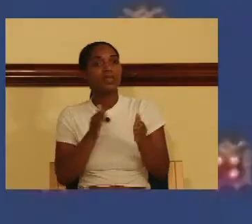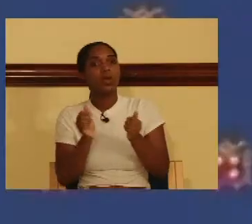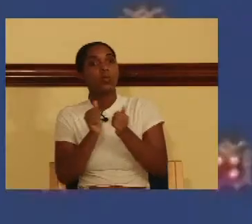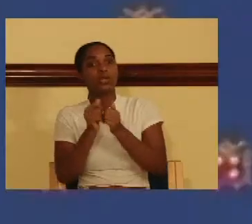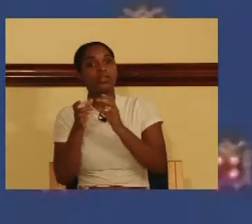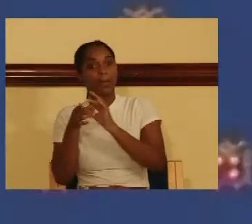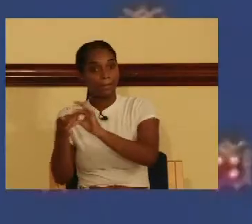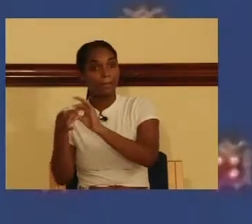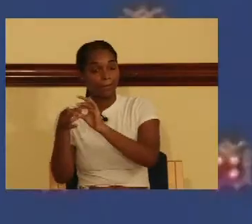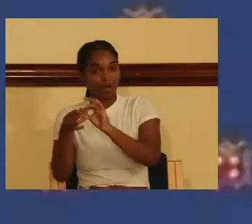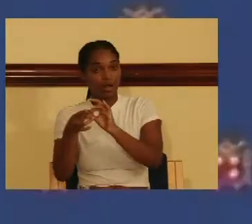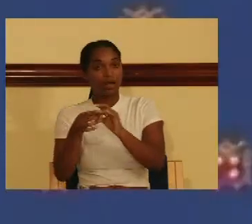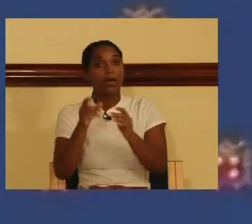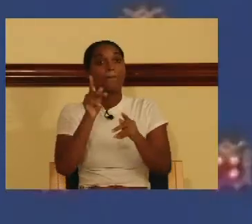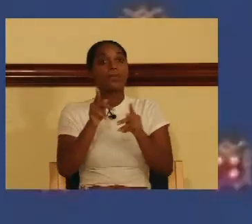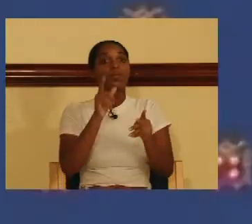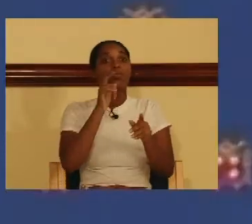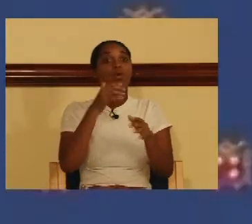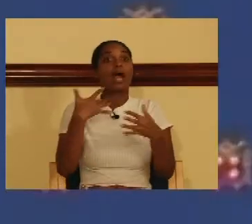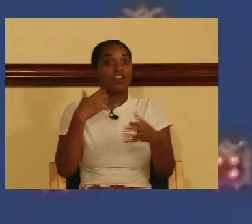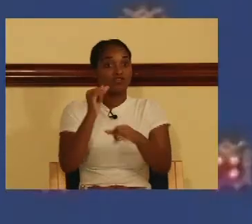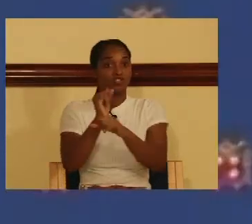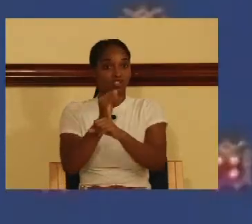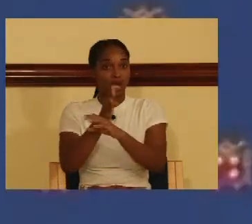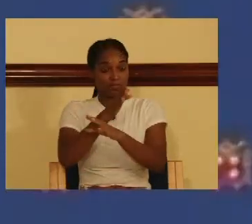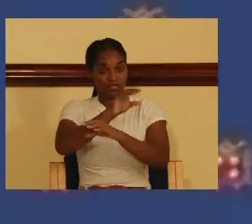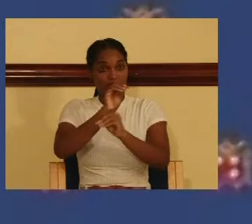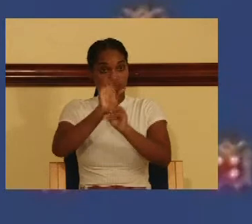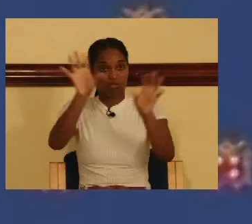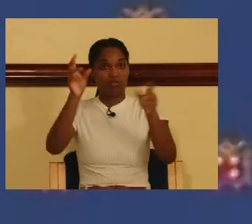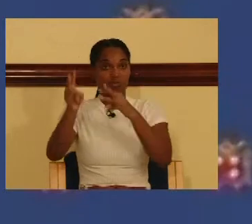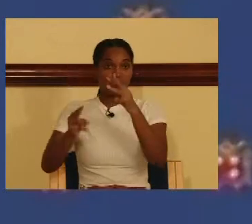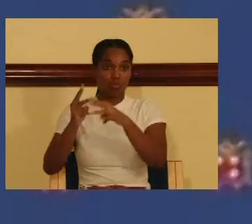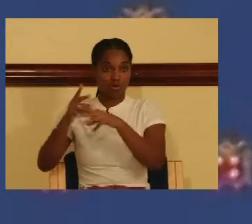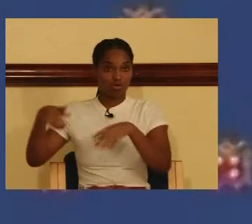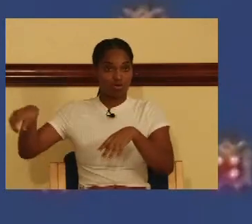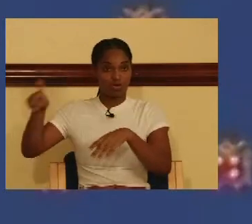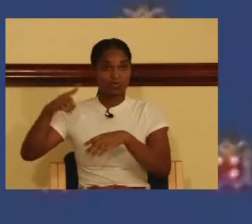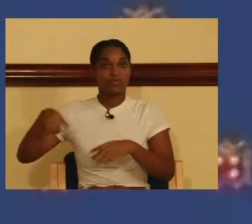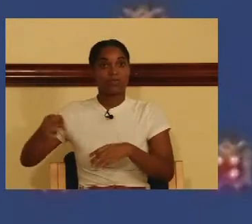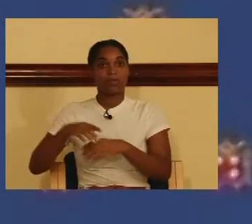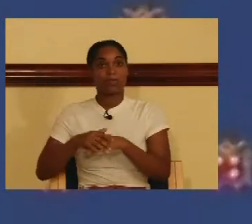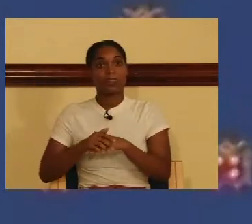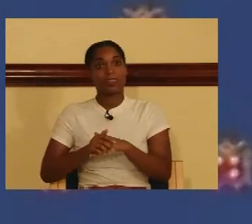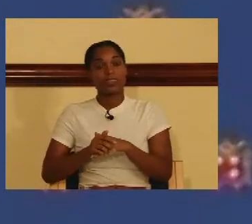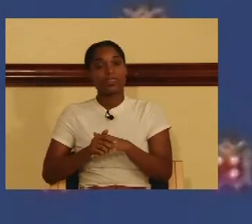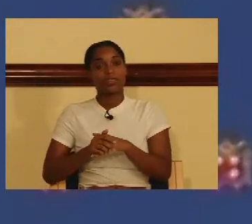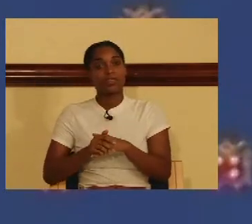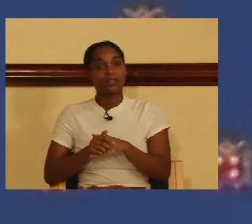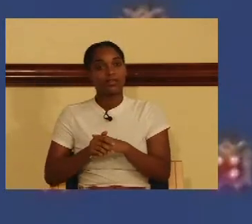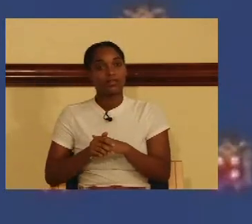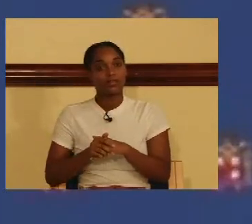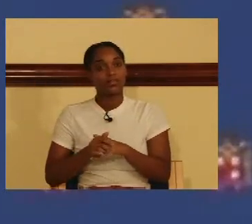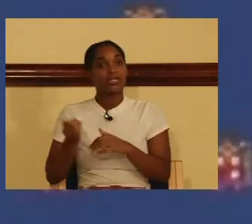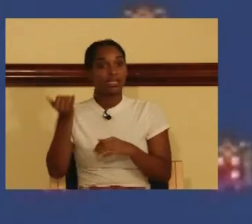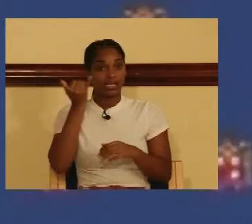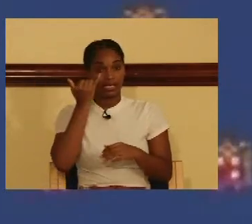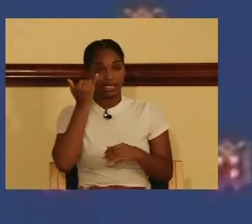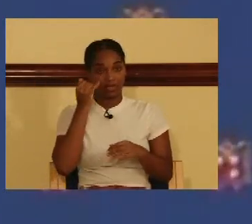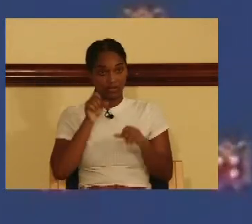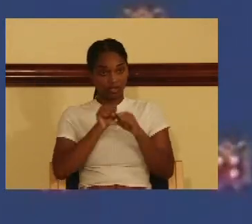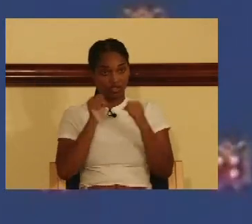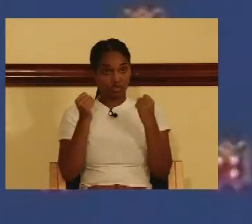the employers, because it's one thing when you prepare the students and they leave school, Dr. Hendricks spoke to it. If the